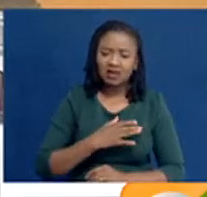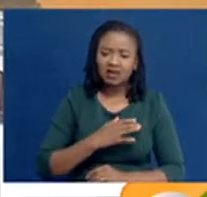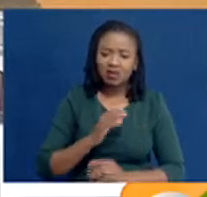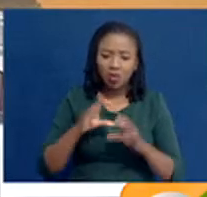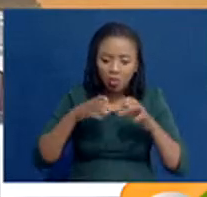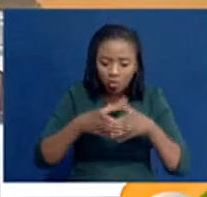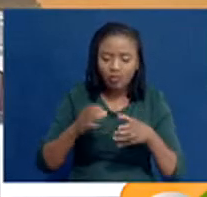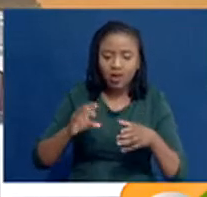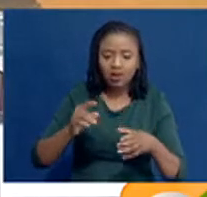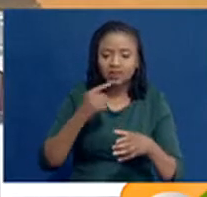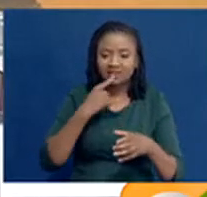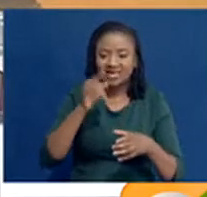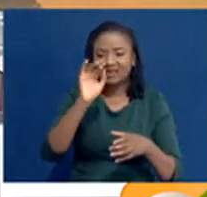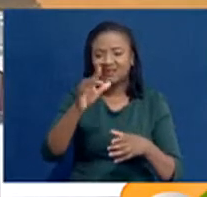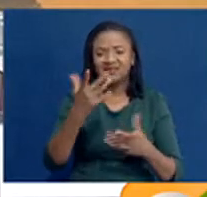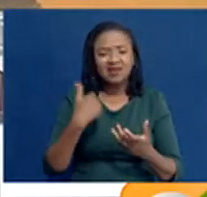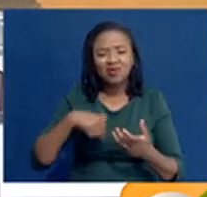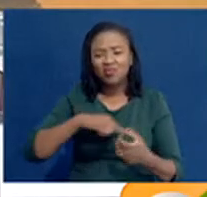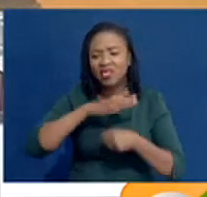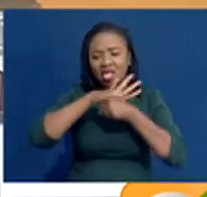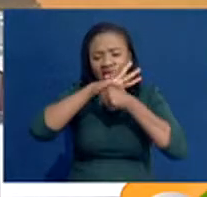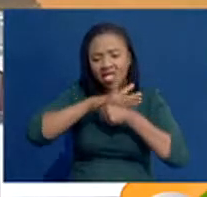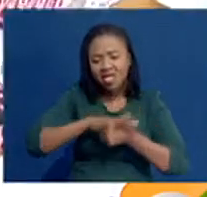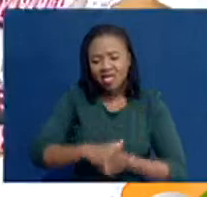saying they have been marginalized for a long time.